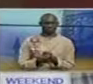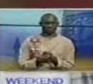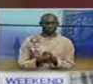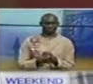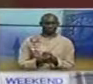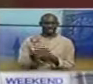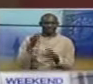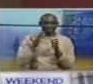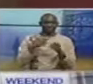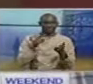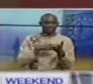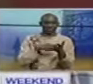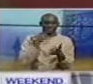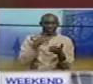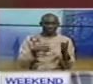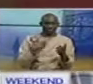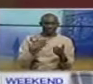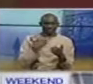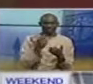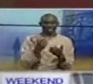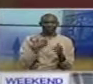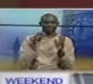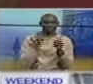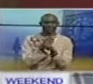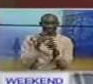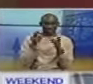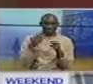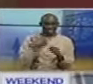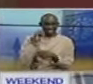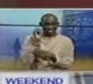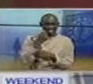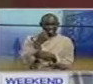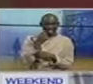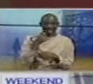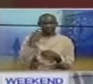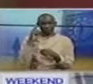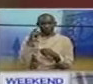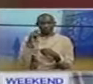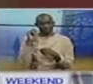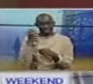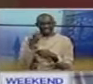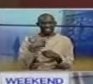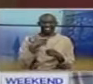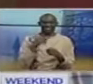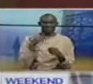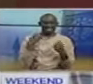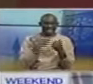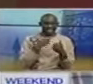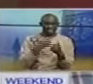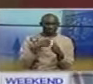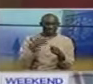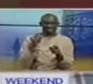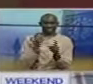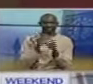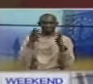Some of the issues we fought for, the Nancy Baraza issue, you know, the Kenyans for Kenya, very rarely we get the accolades,